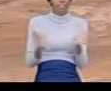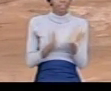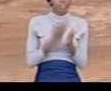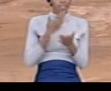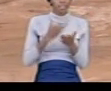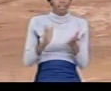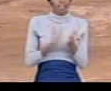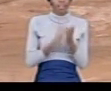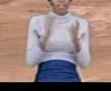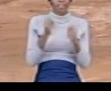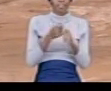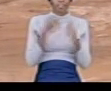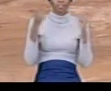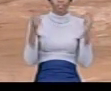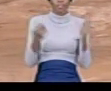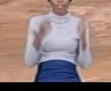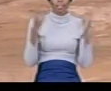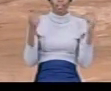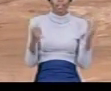hallelujah, sing